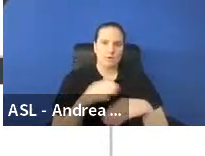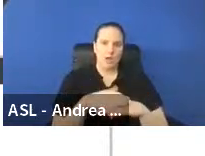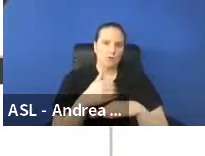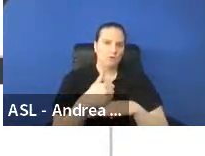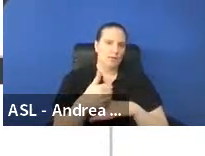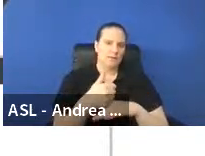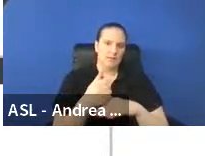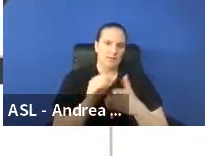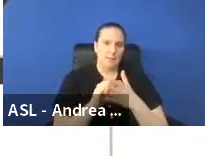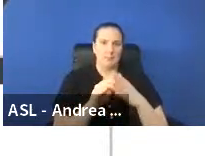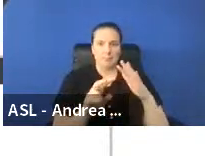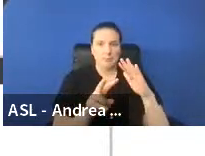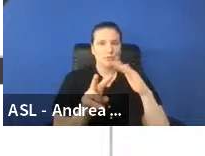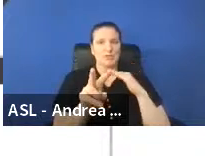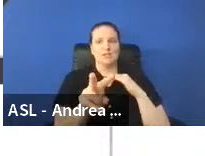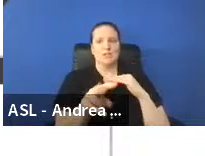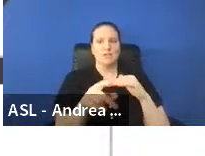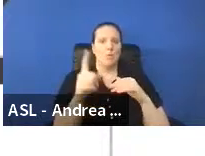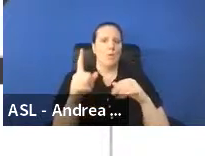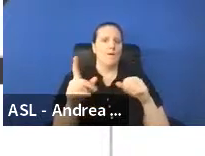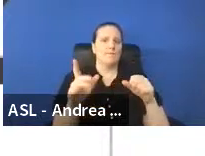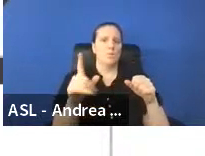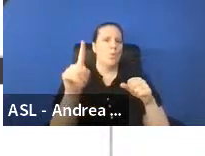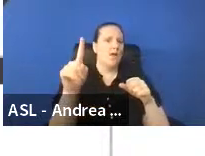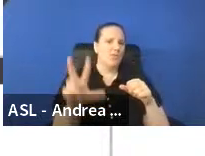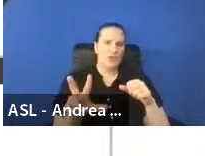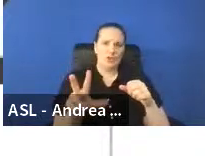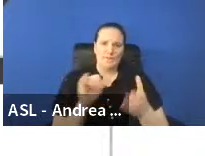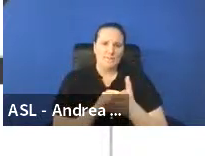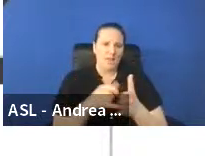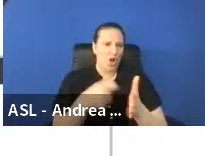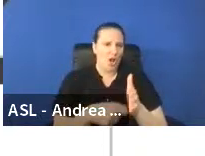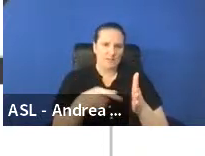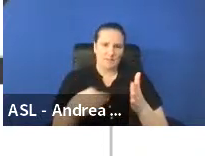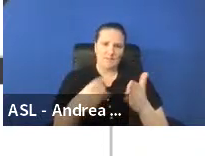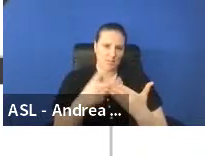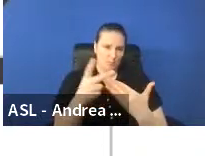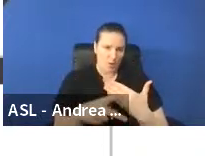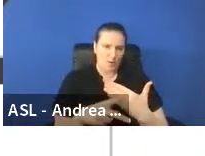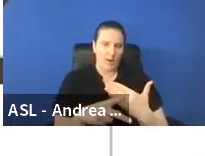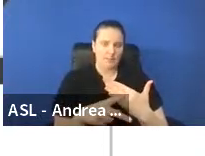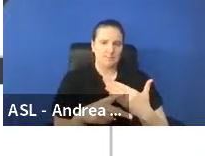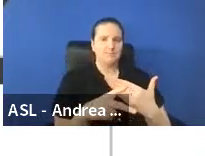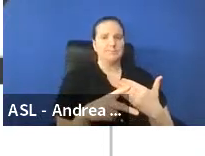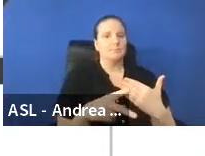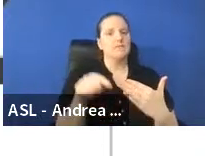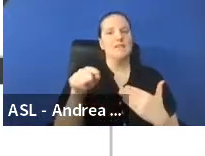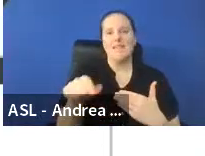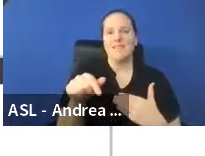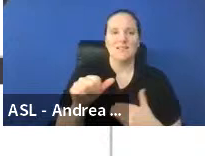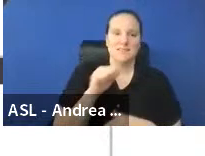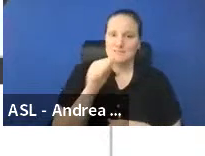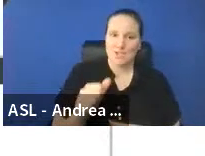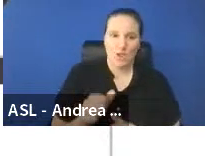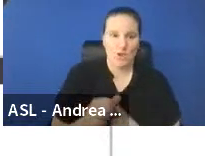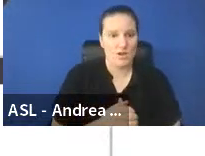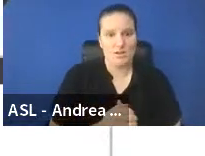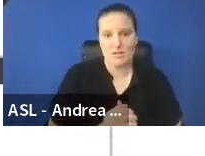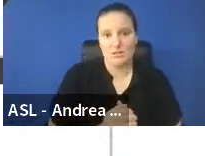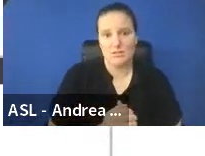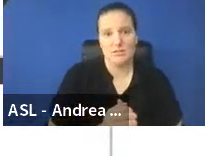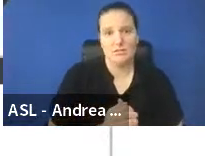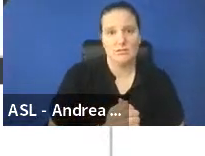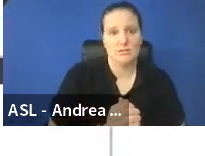is fully 1/3 of the cost of this program. This is not